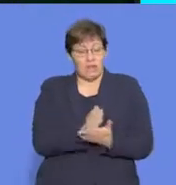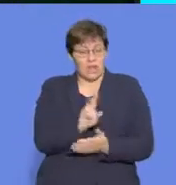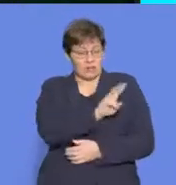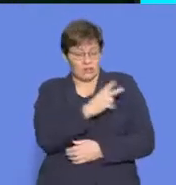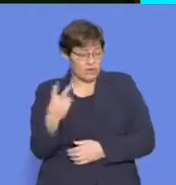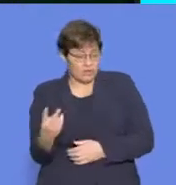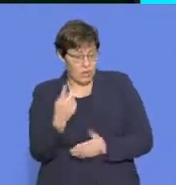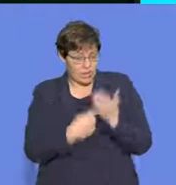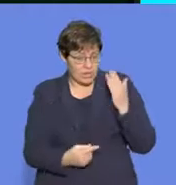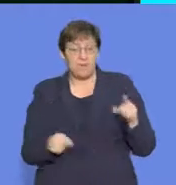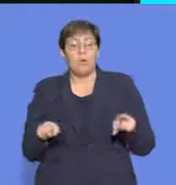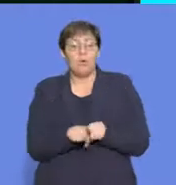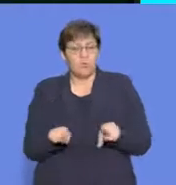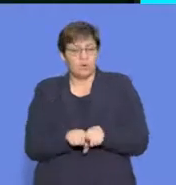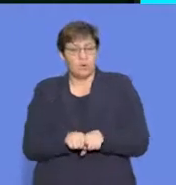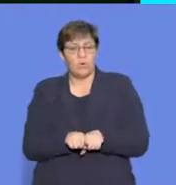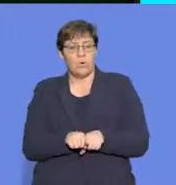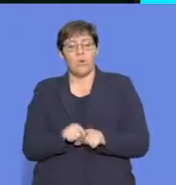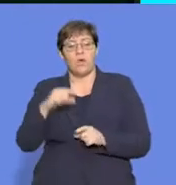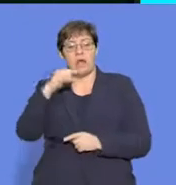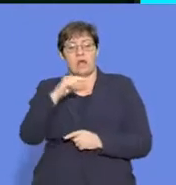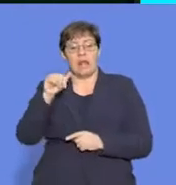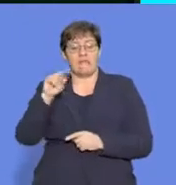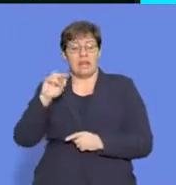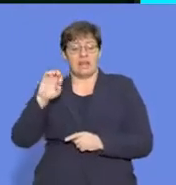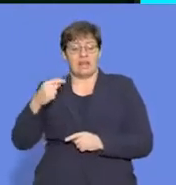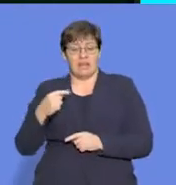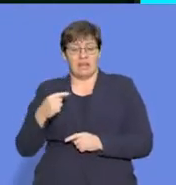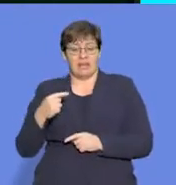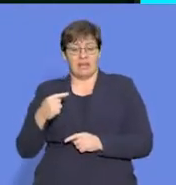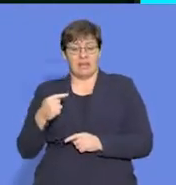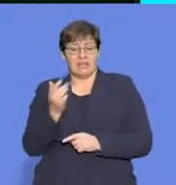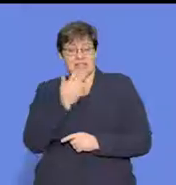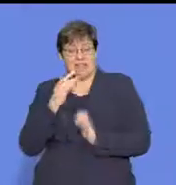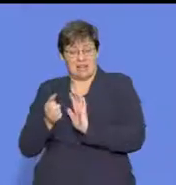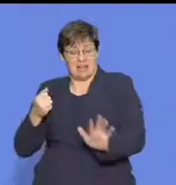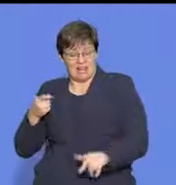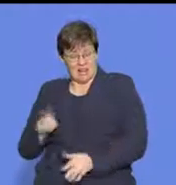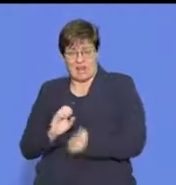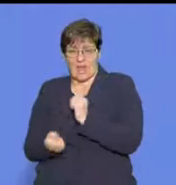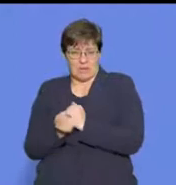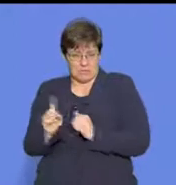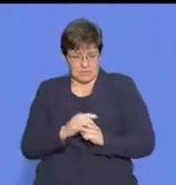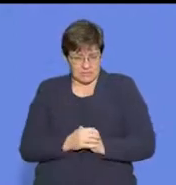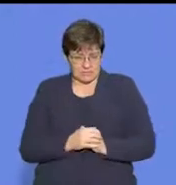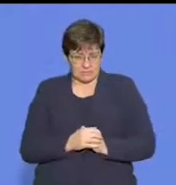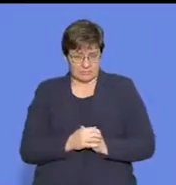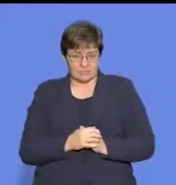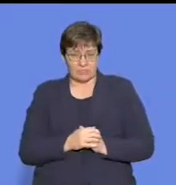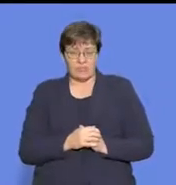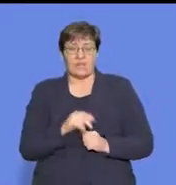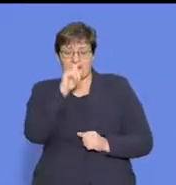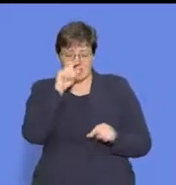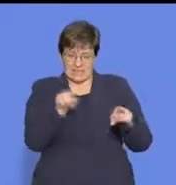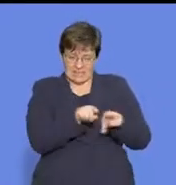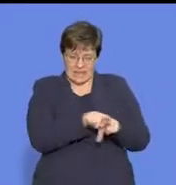transfer, but also for what's happening in the galvanic cell. So we recognize the same sort